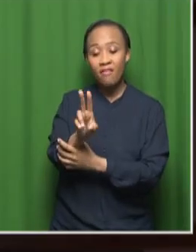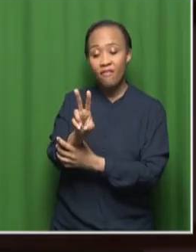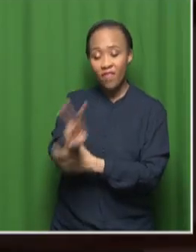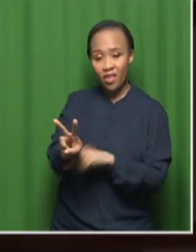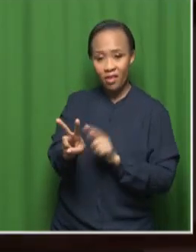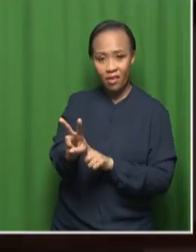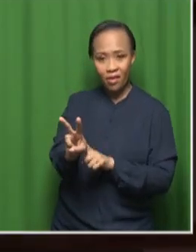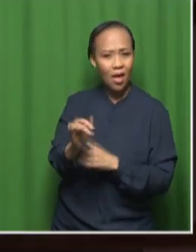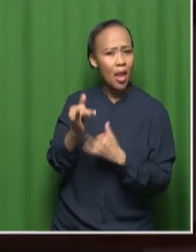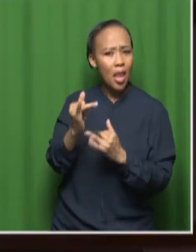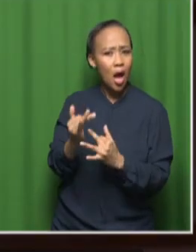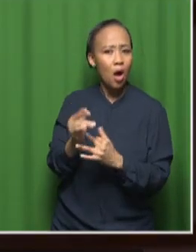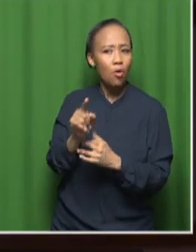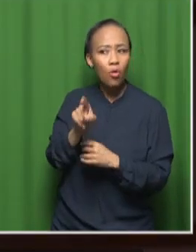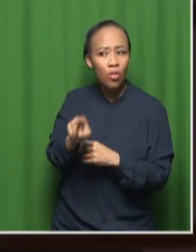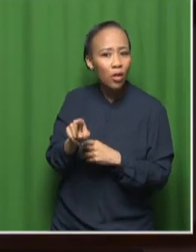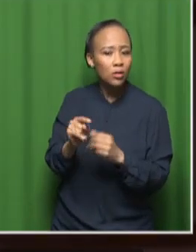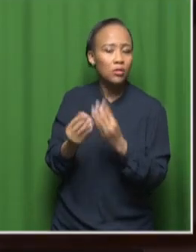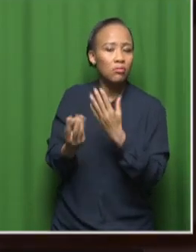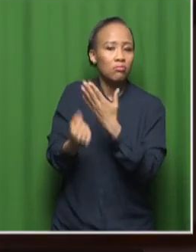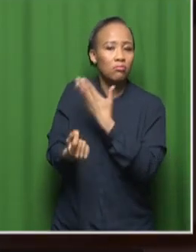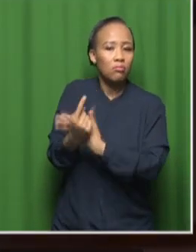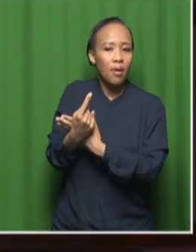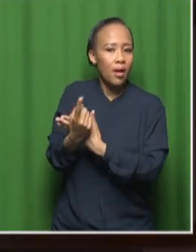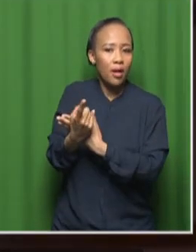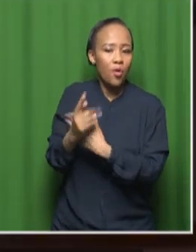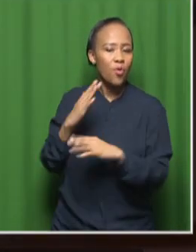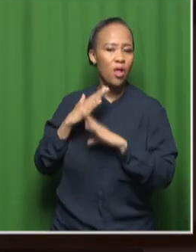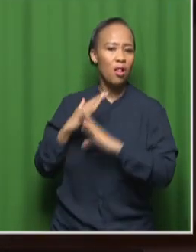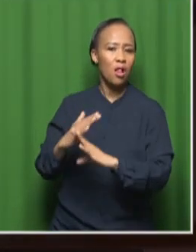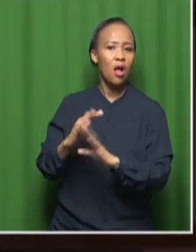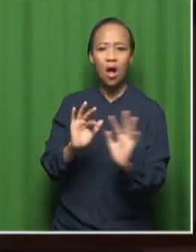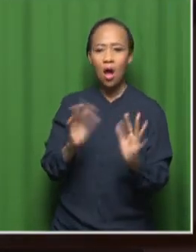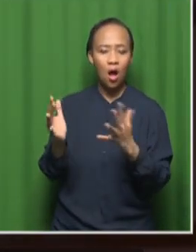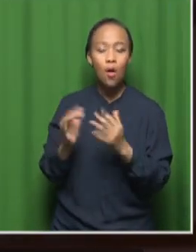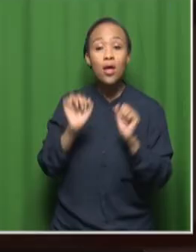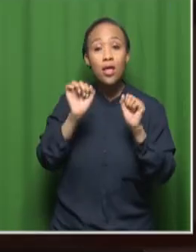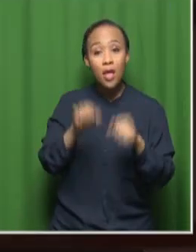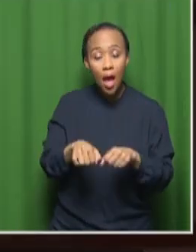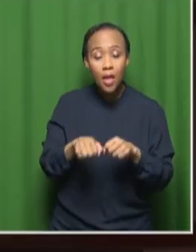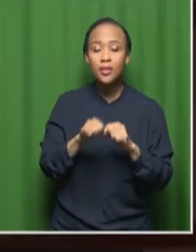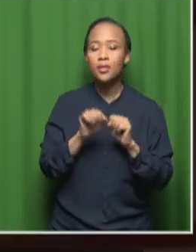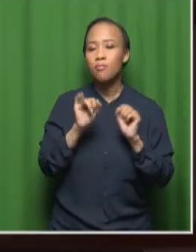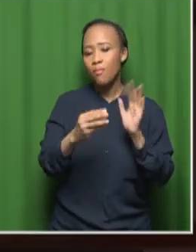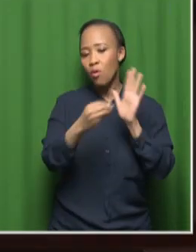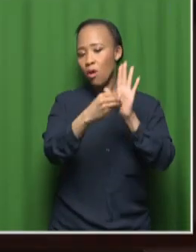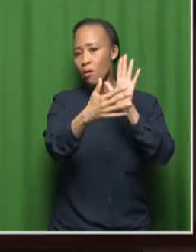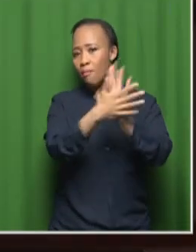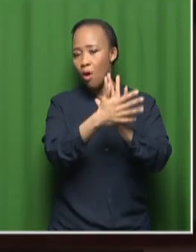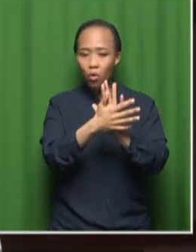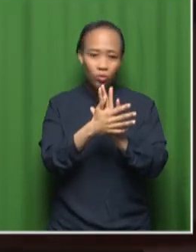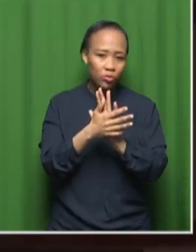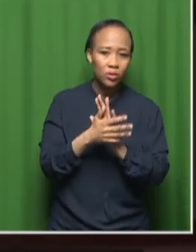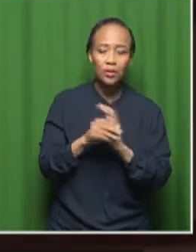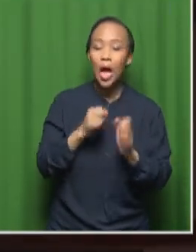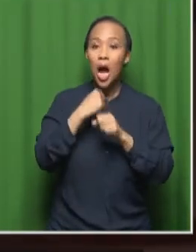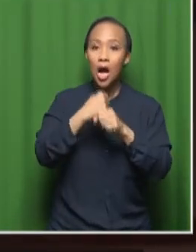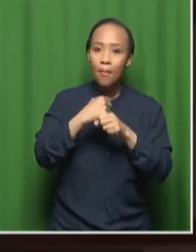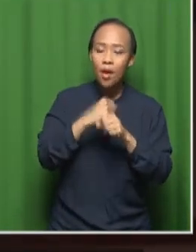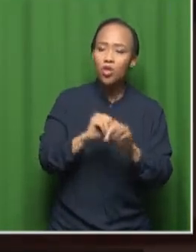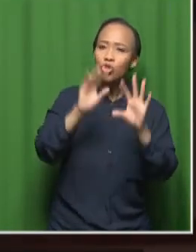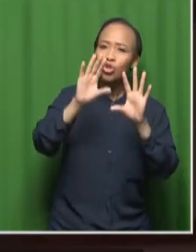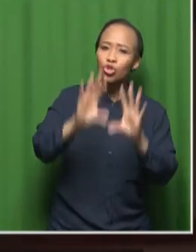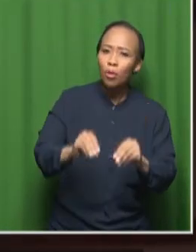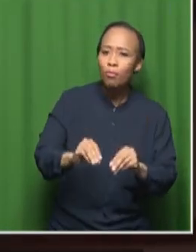these cases from happening? Because we always hear men posting campaigns and everything saying, stop gender-based violence, but it continues to